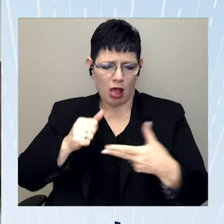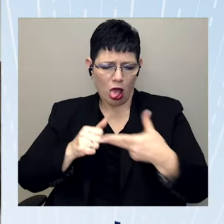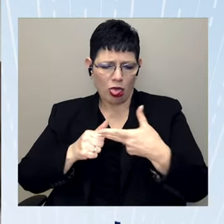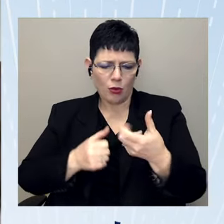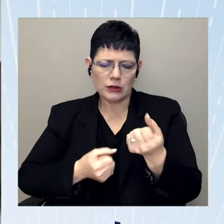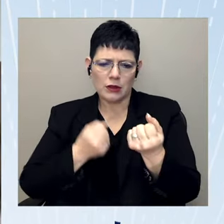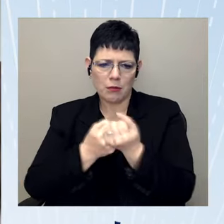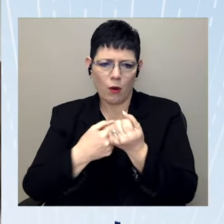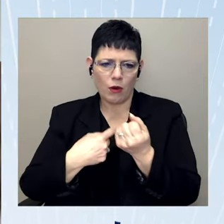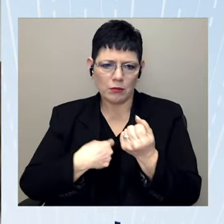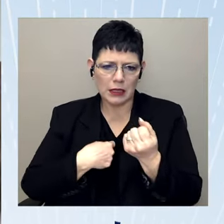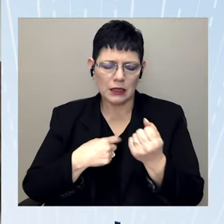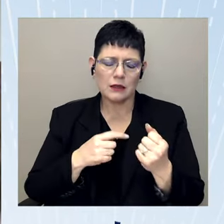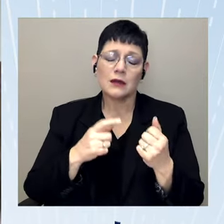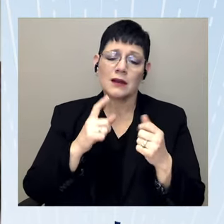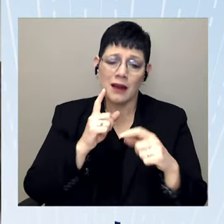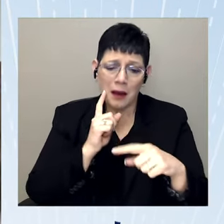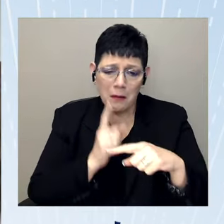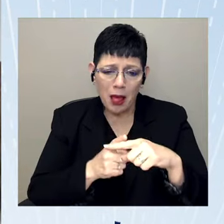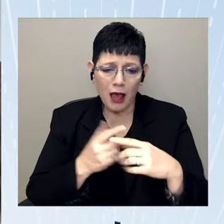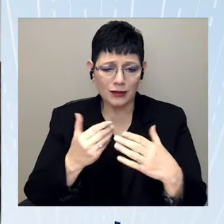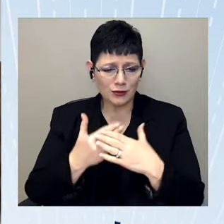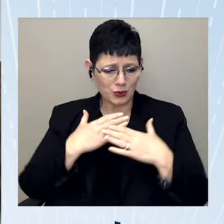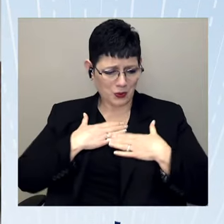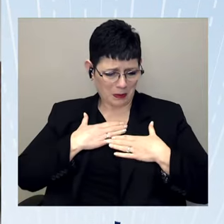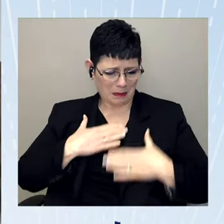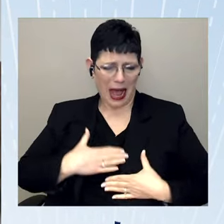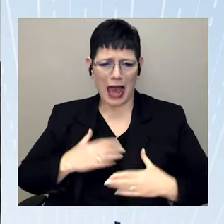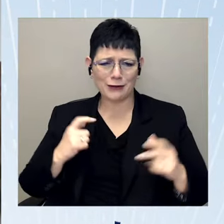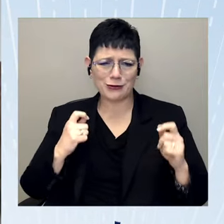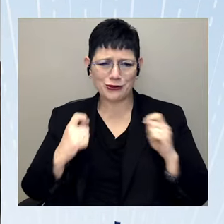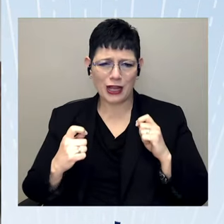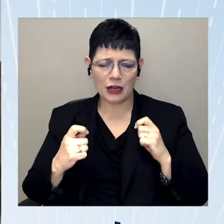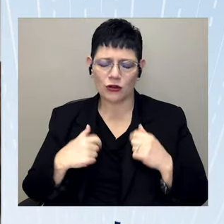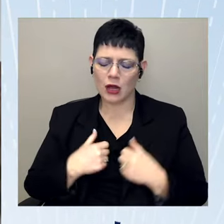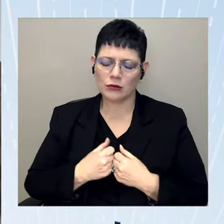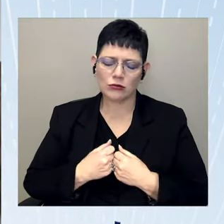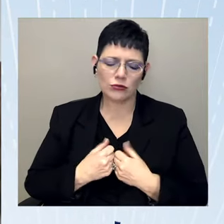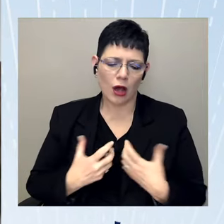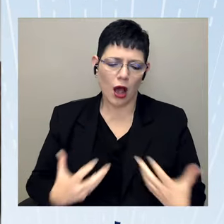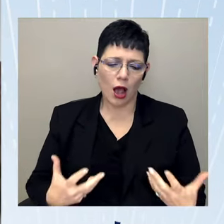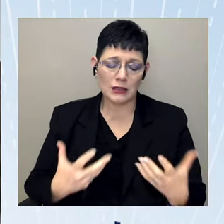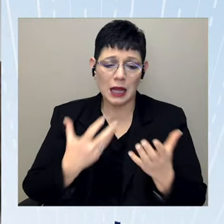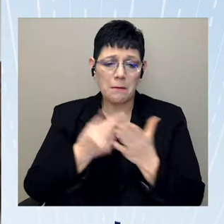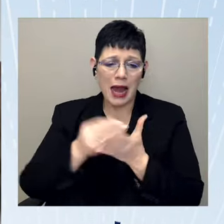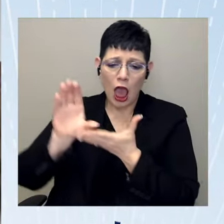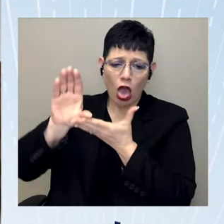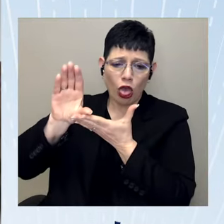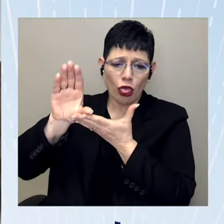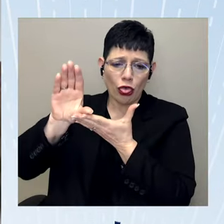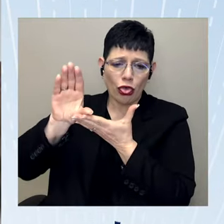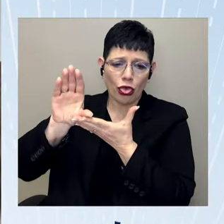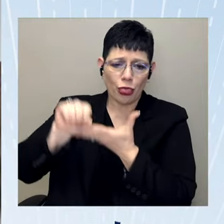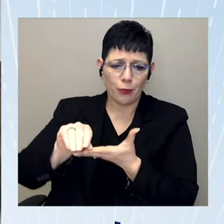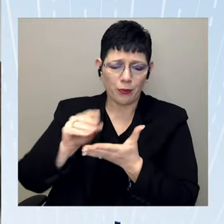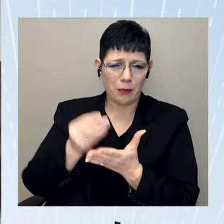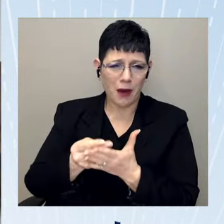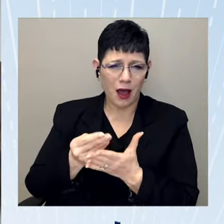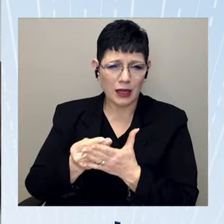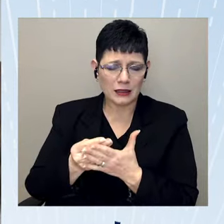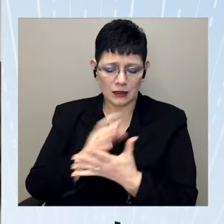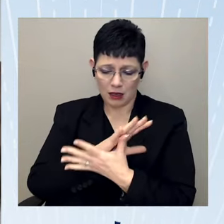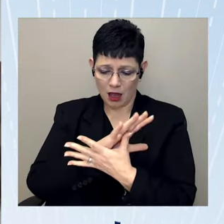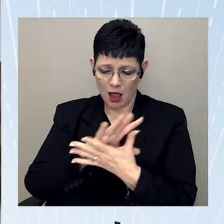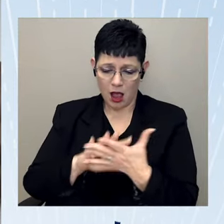of trying to adjust to a new body, but more exhausted, we exhausted our savings account. All of these personal experiences